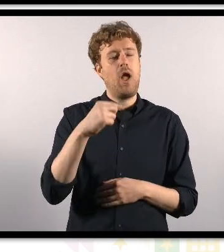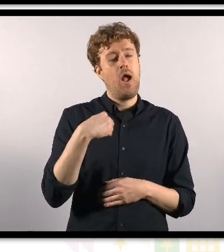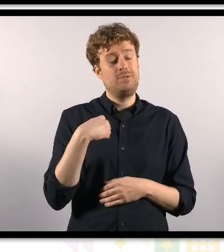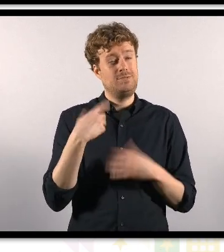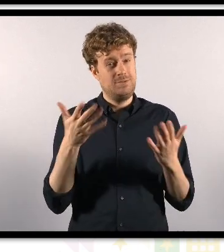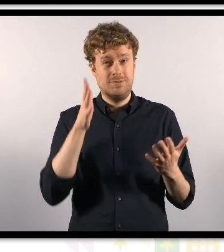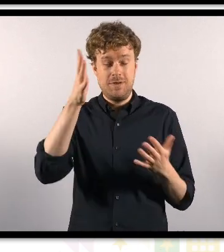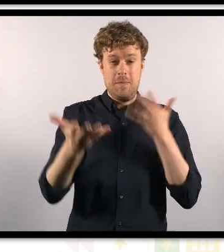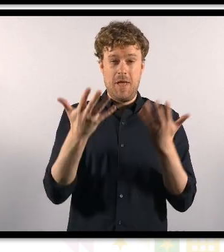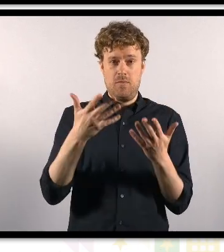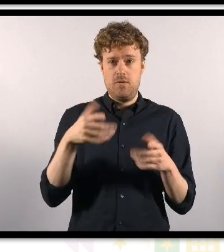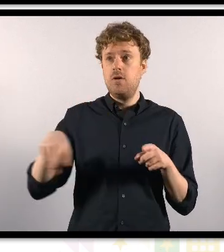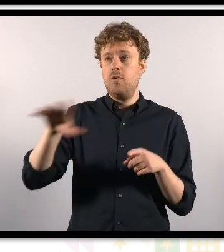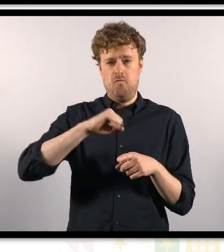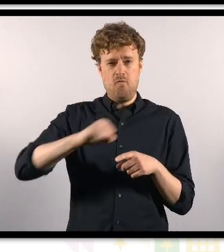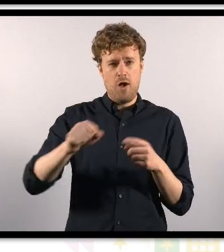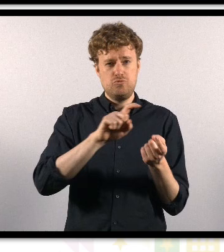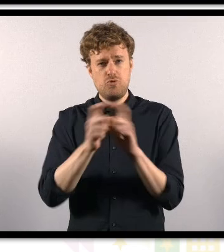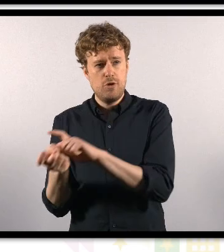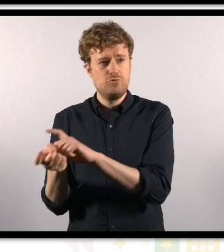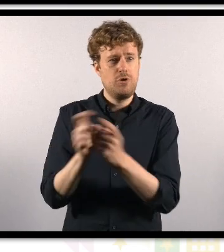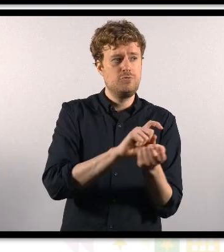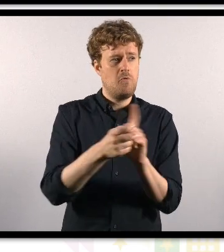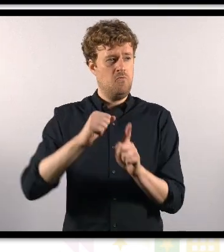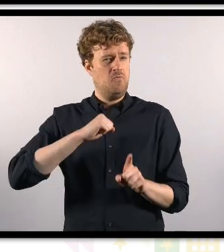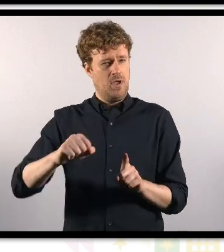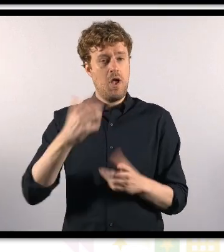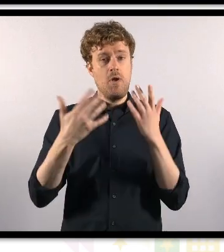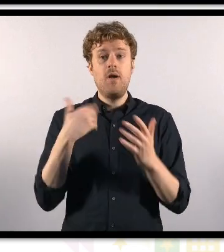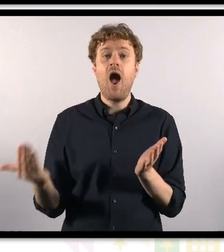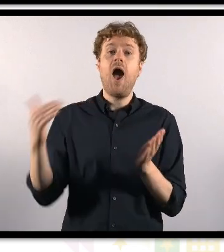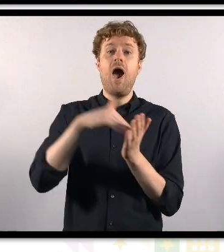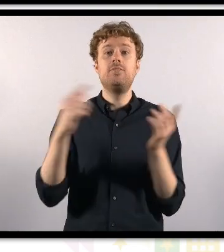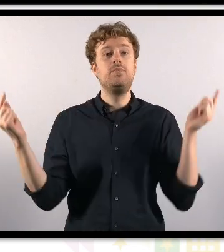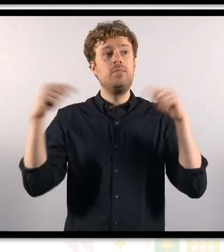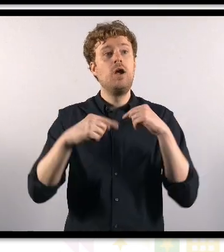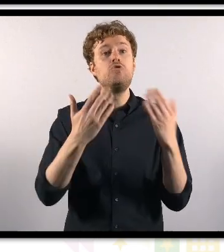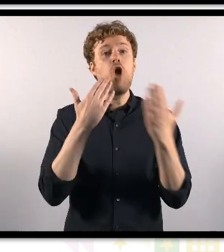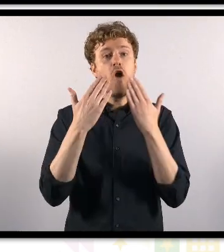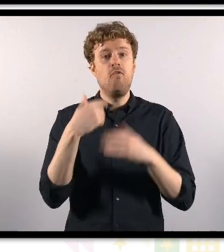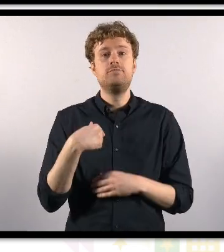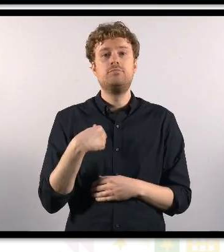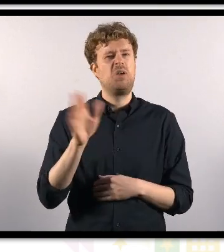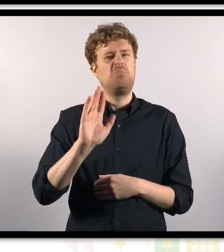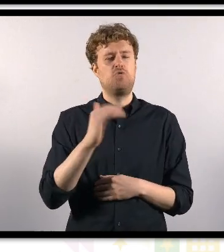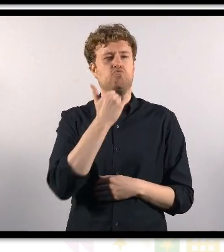few minutes after this talk. Happy to have a conversation. And thank you very much.